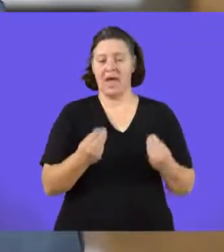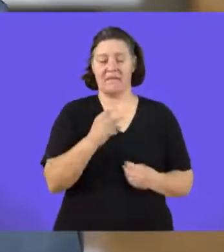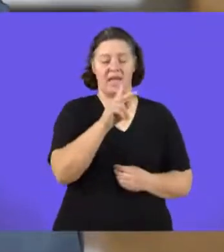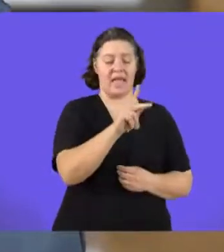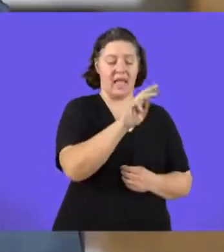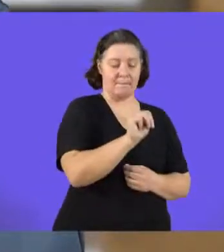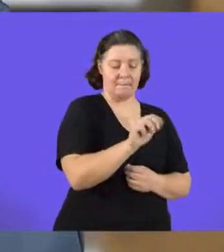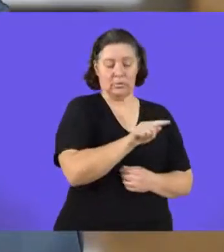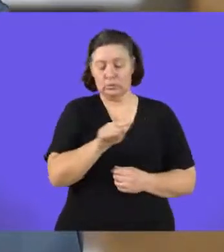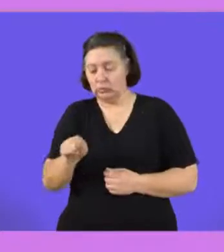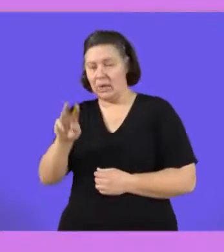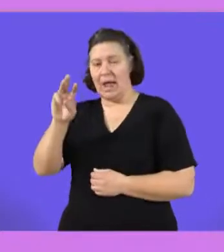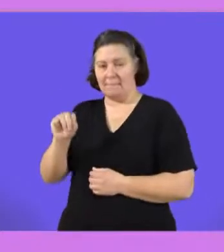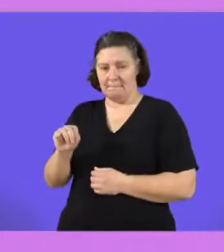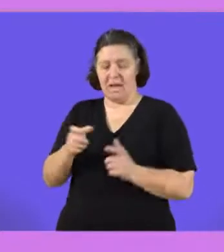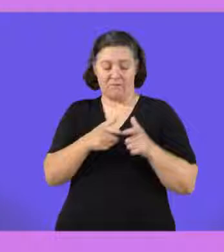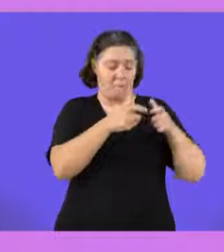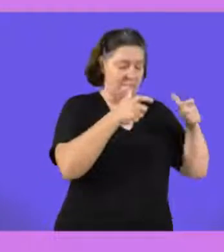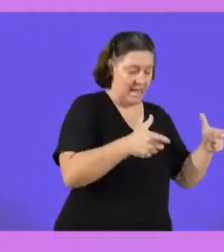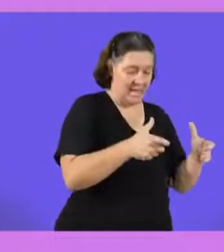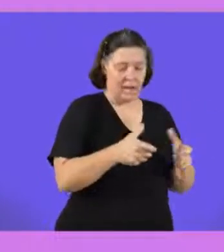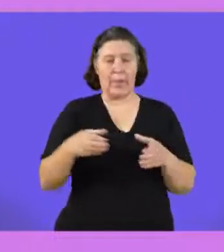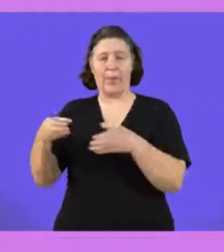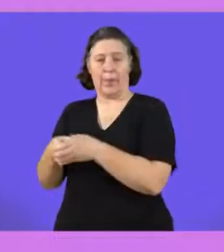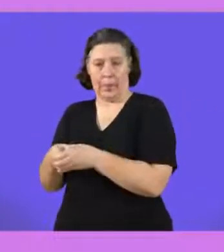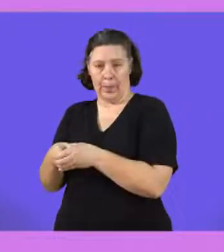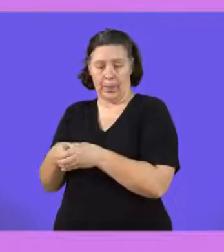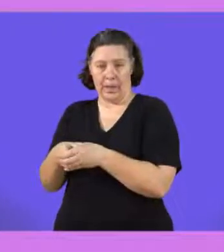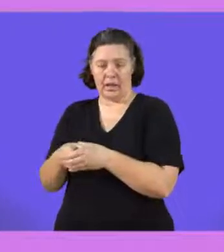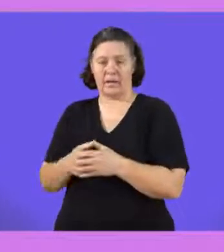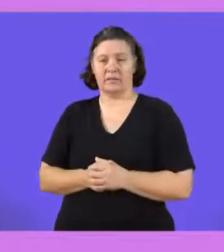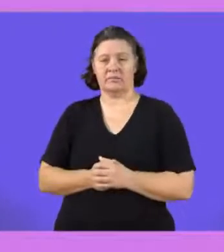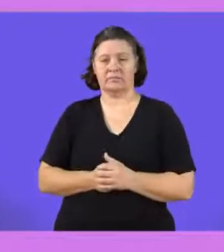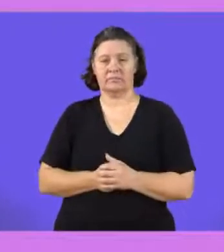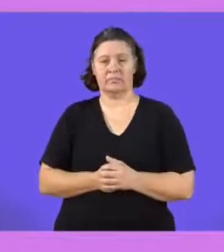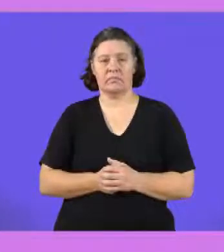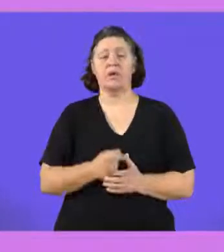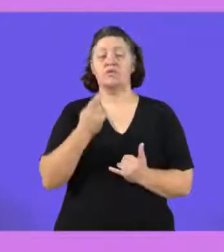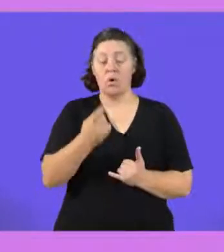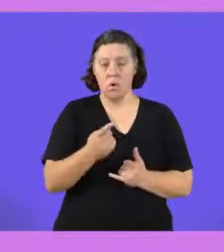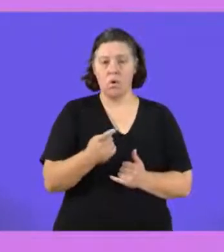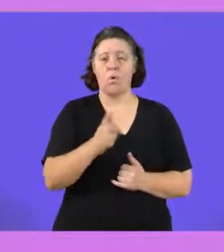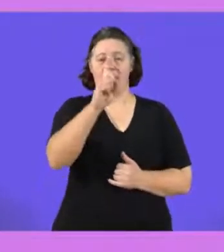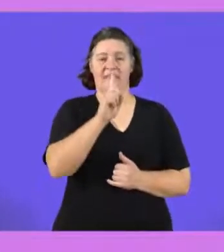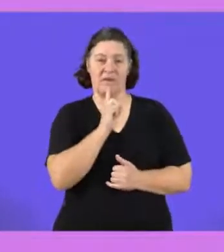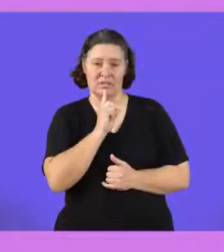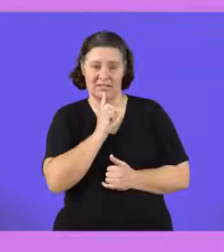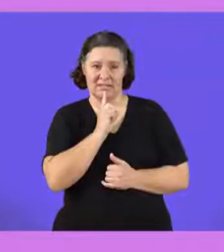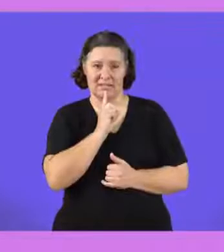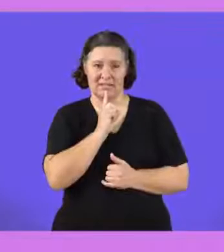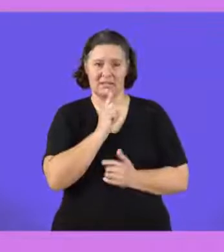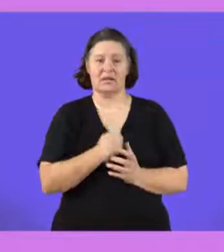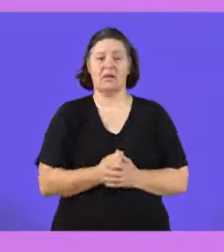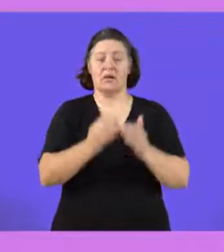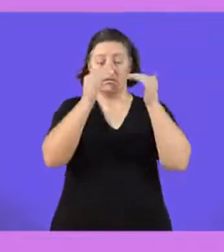So here I have kilometers to meters, again, big to small, right? Now if I look, the conversion factor will